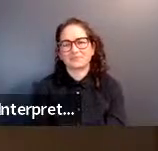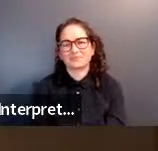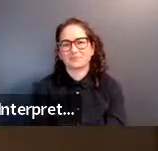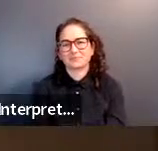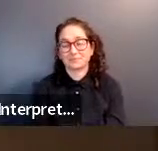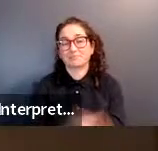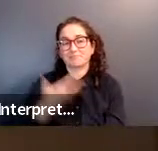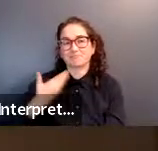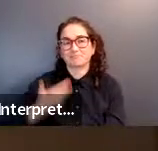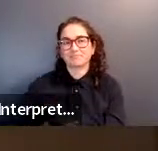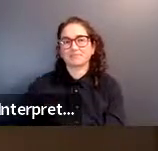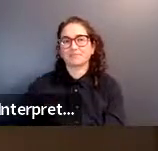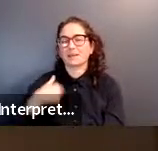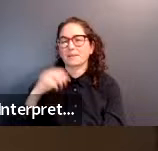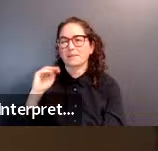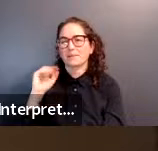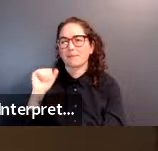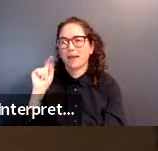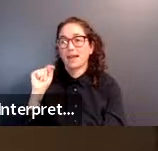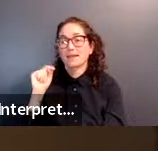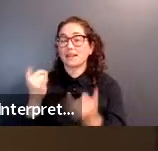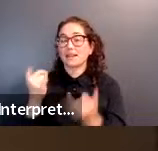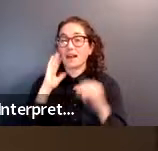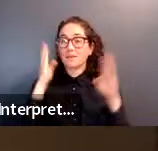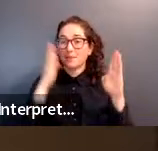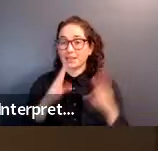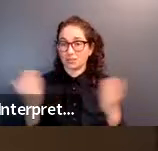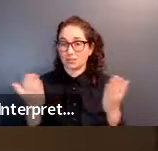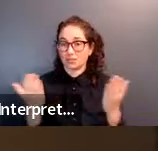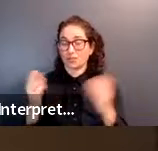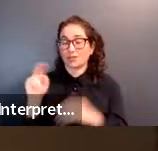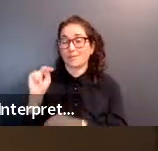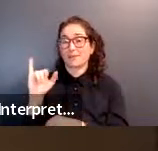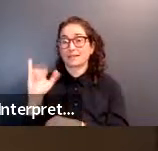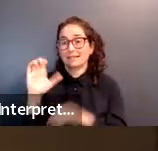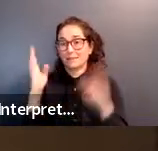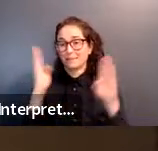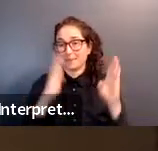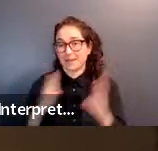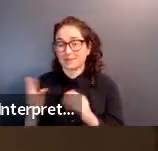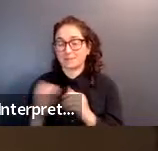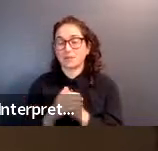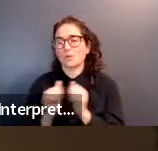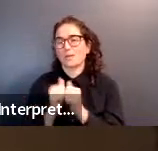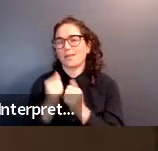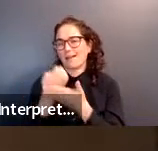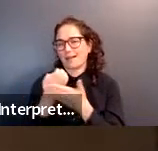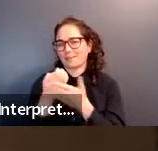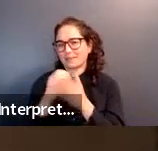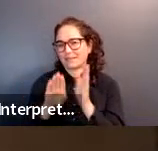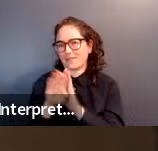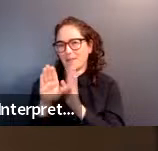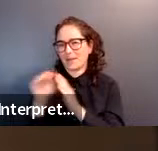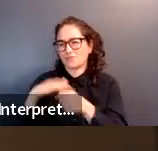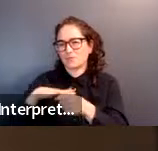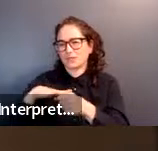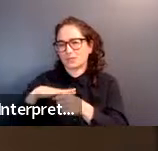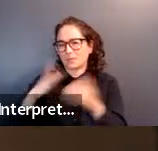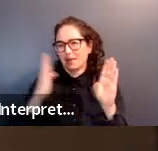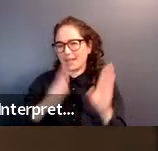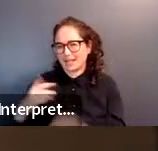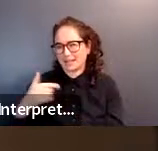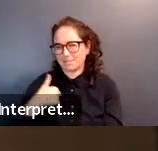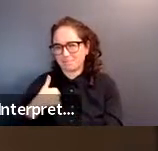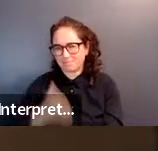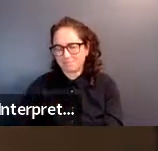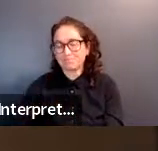My name is Matt Waskevitz, and I am a planner here at New York City Planning with our Economic Development and Regional Planning Division.